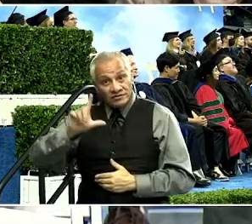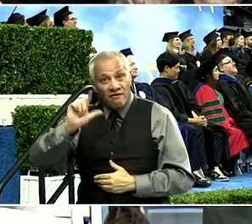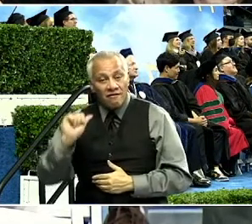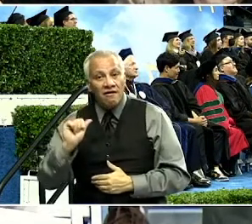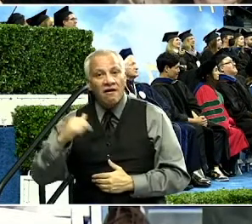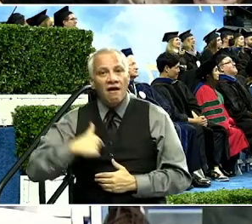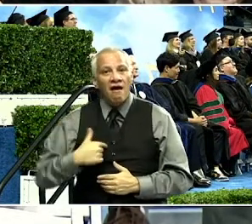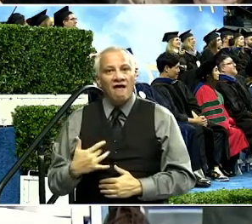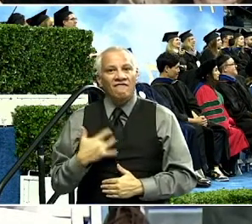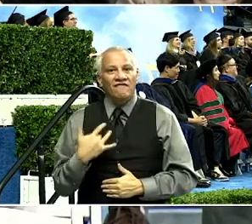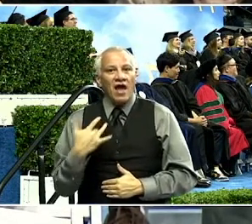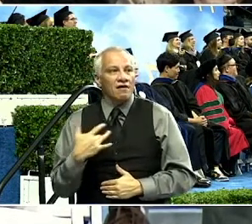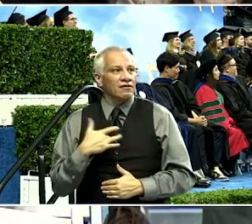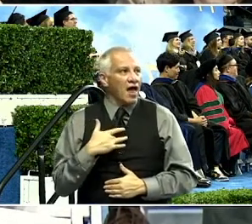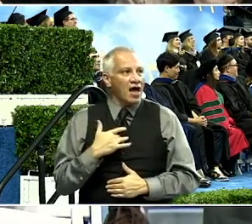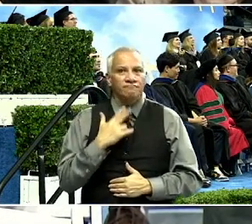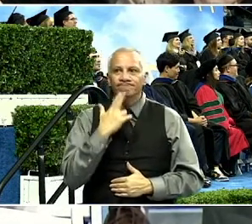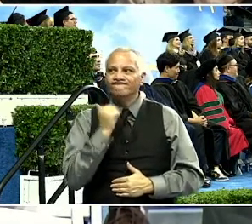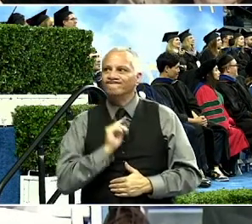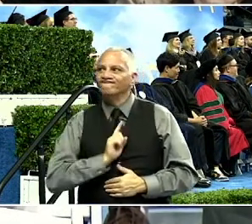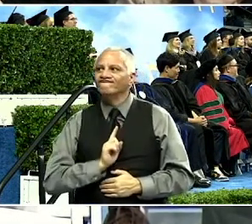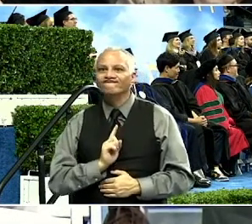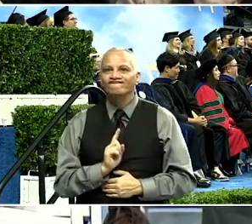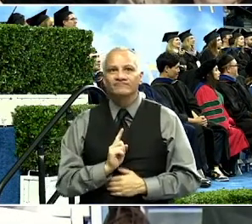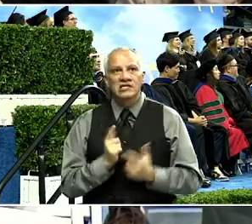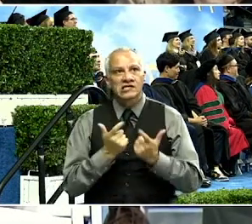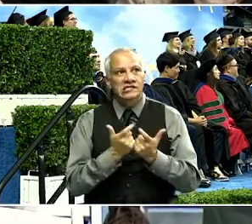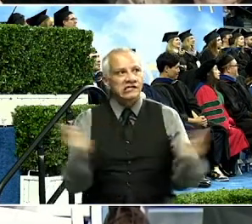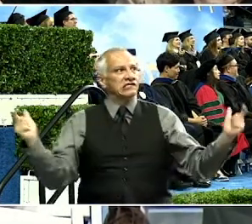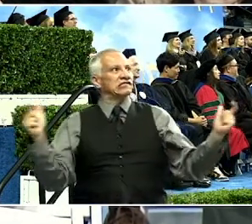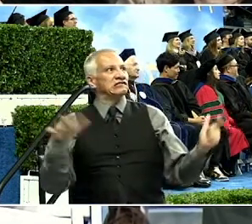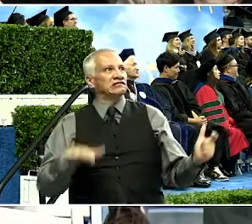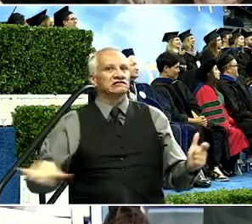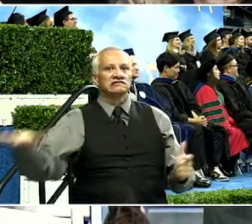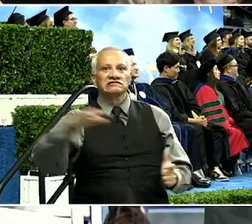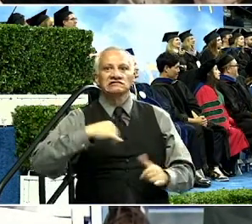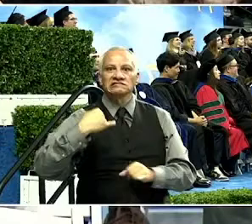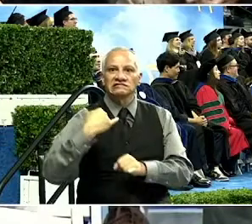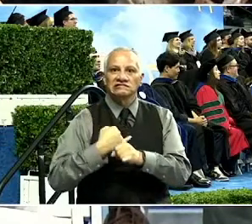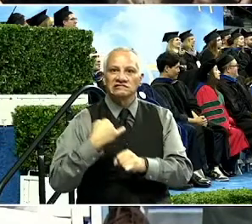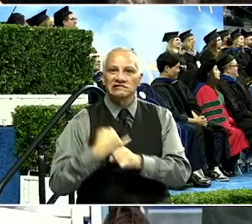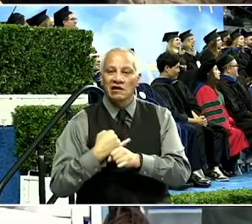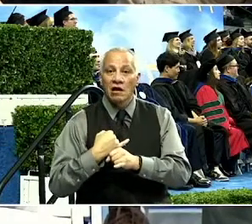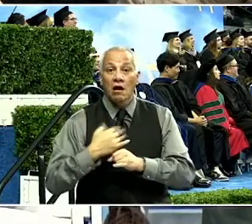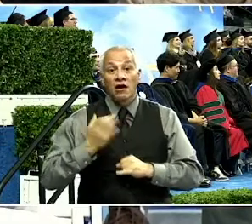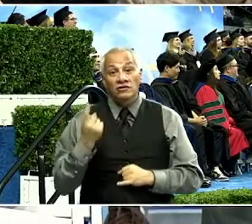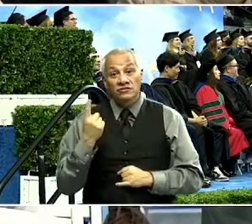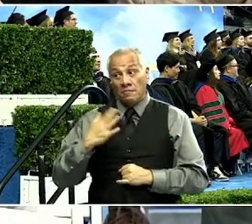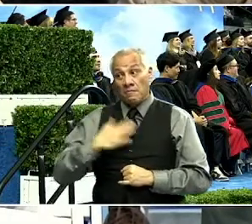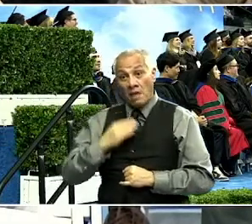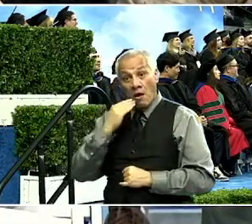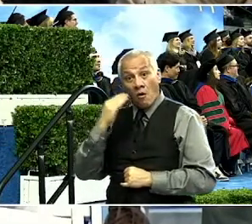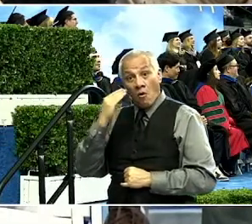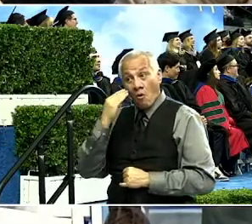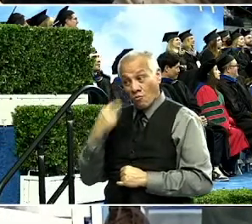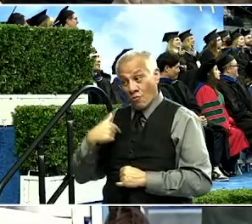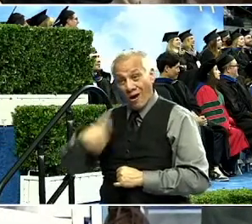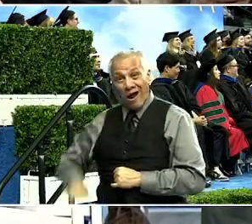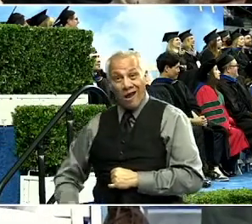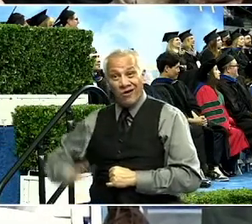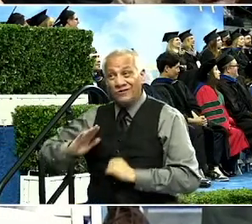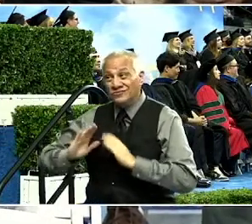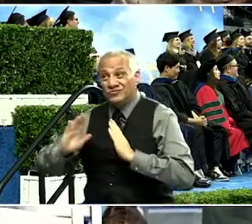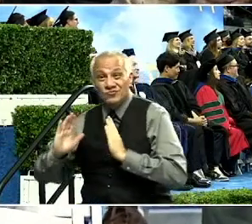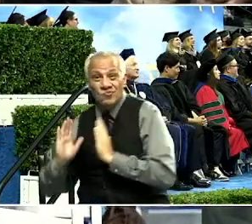felt like a very small fish in a very big pond. Having come from a pretty small hometown, I felt overwhelmed